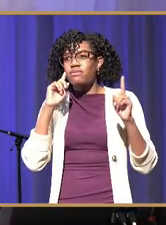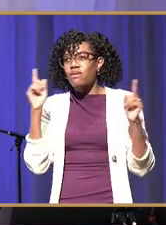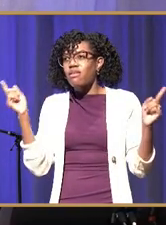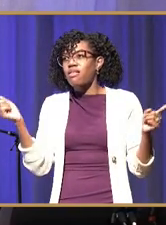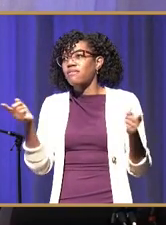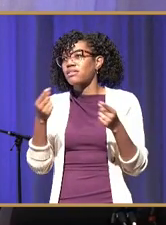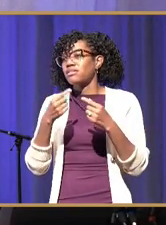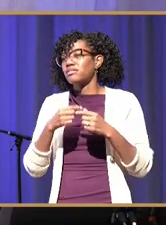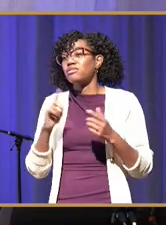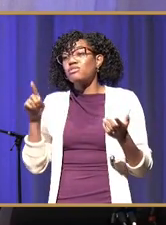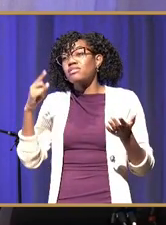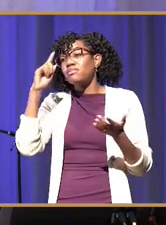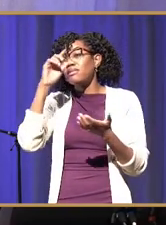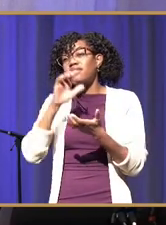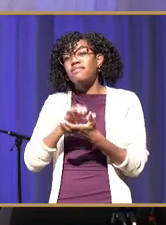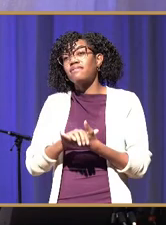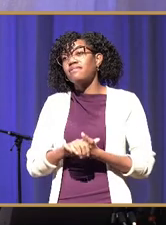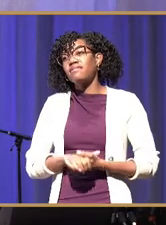All you have to do is believe.